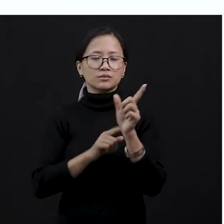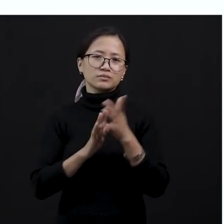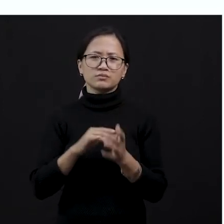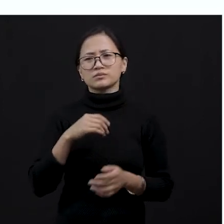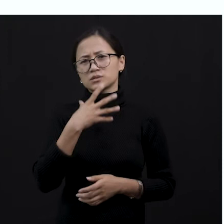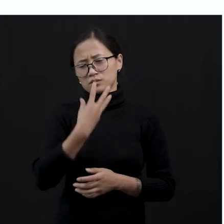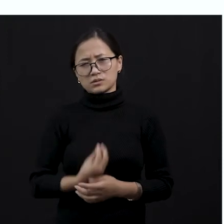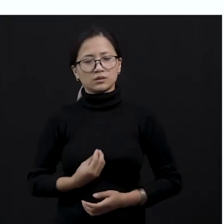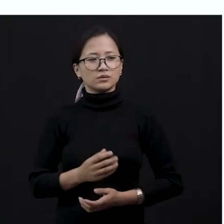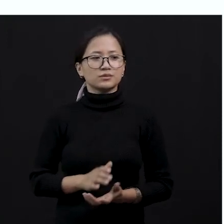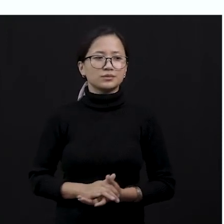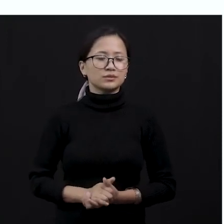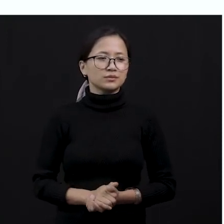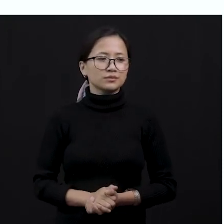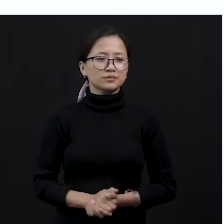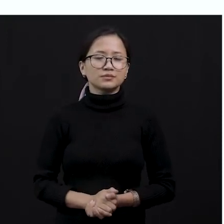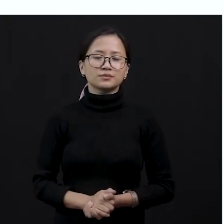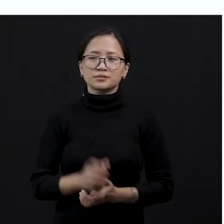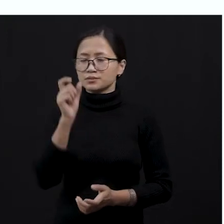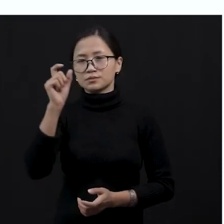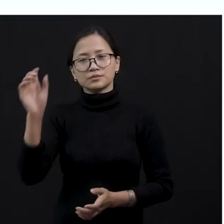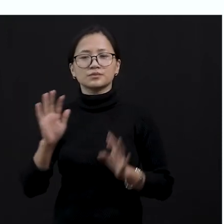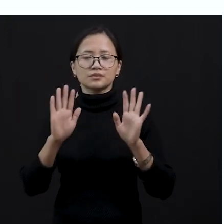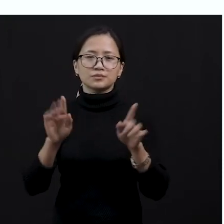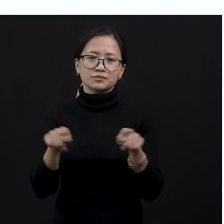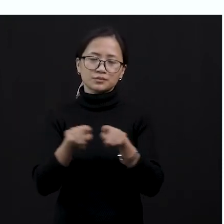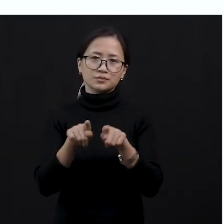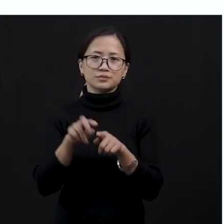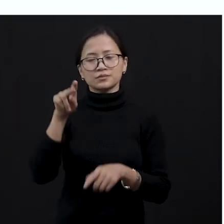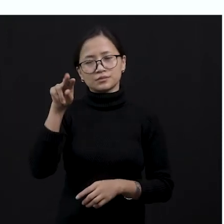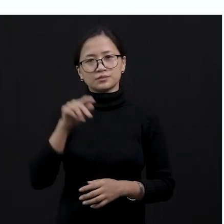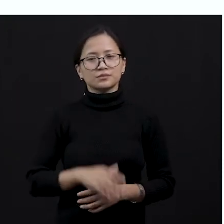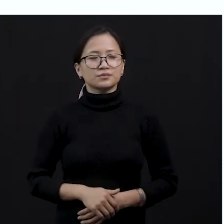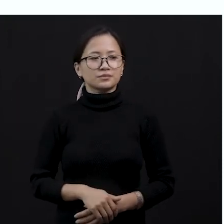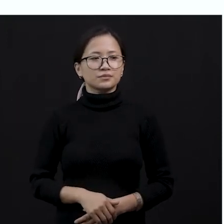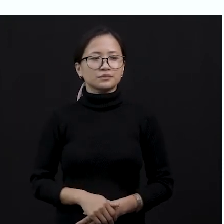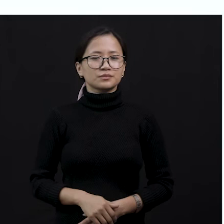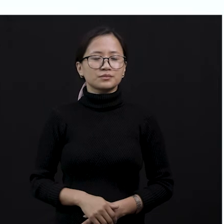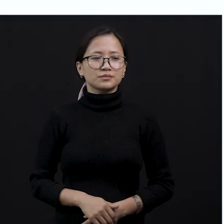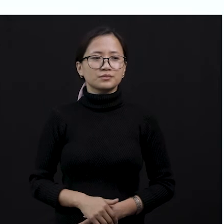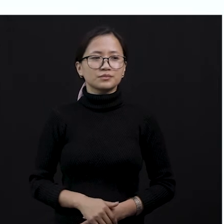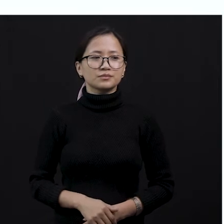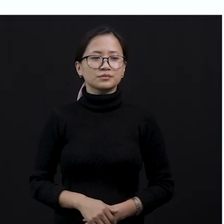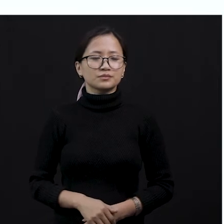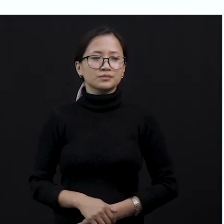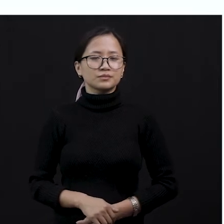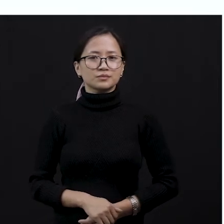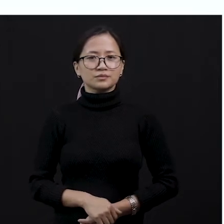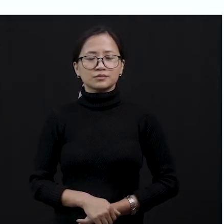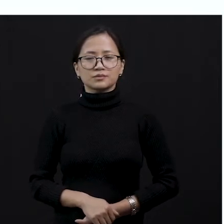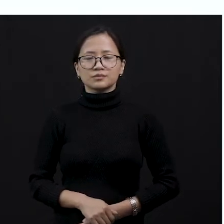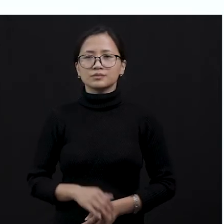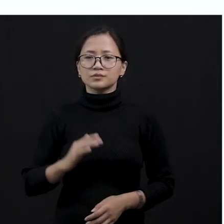U-N-H-A-P-P-Y, unhappy. Okay, so these are the words that have the same meaning. Okay, beautiful have the same meaning with lovely, right?